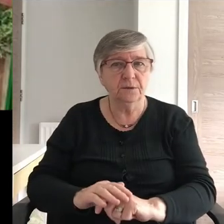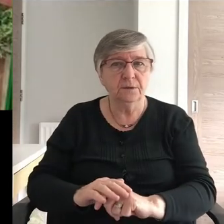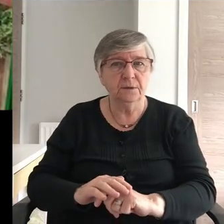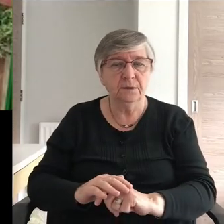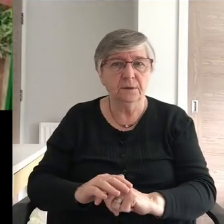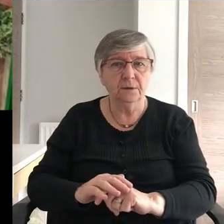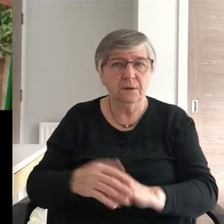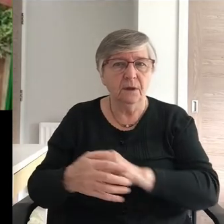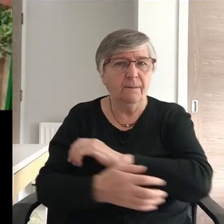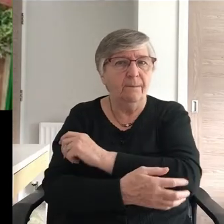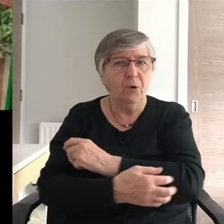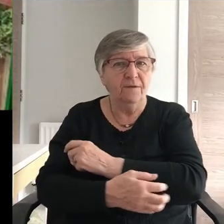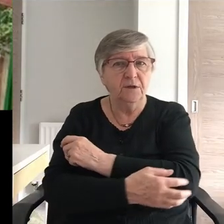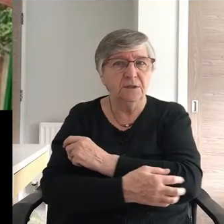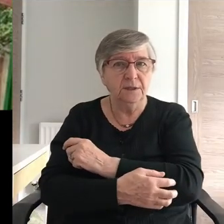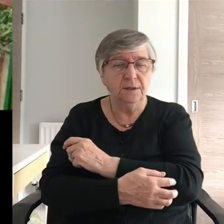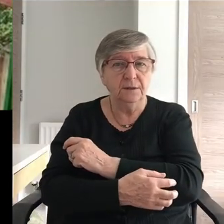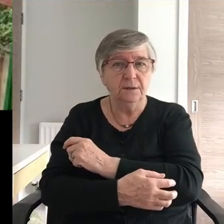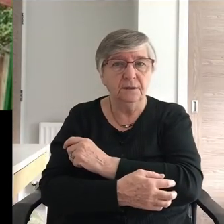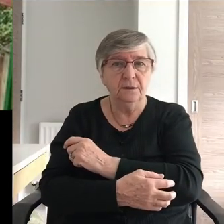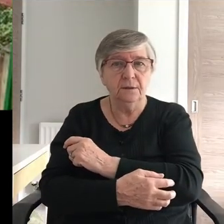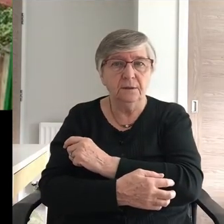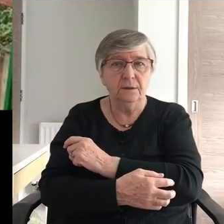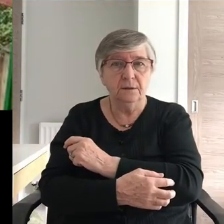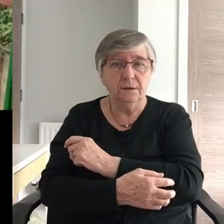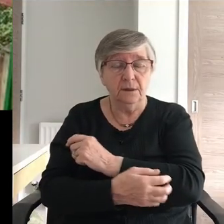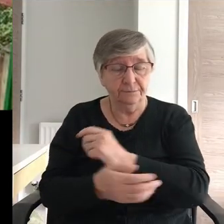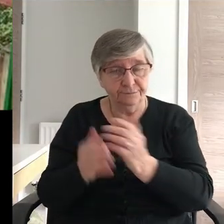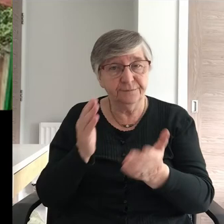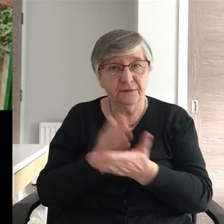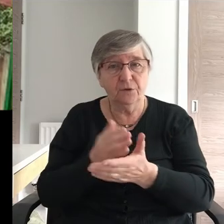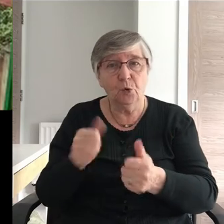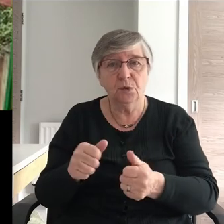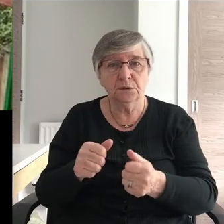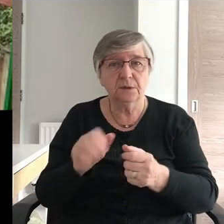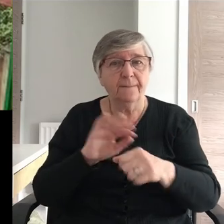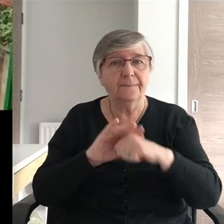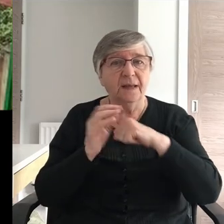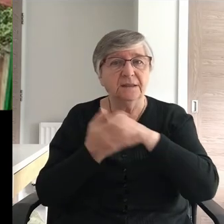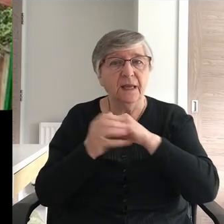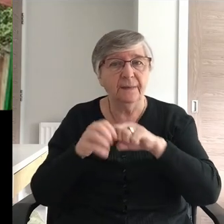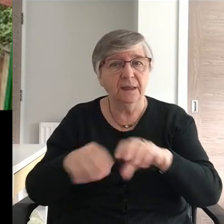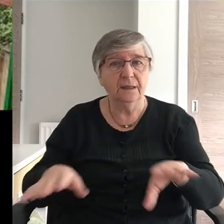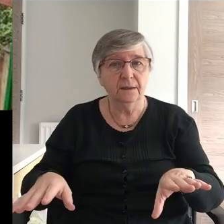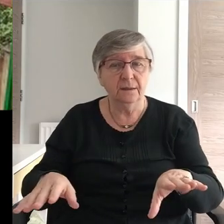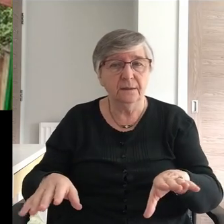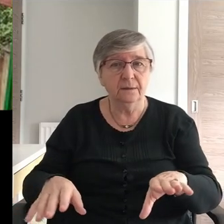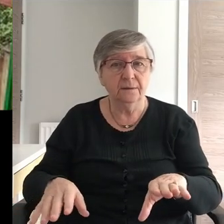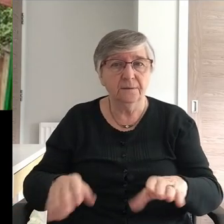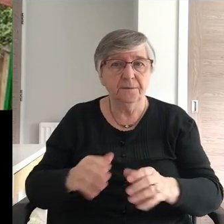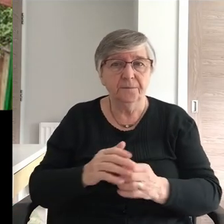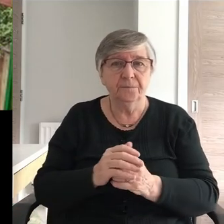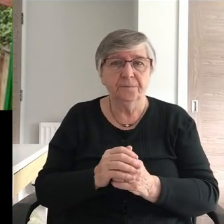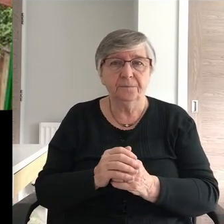oppression, poverty, and of course the pandemic.